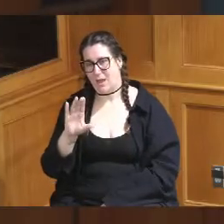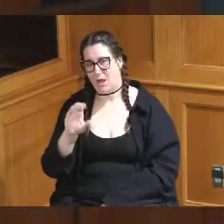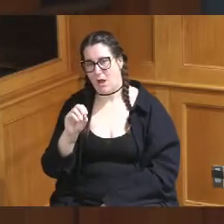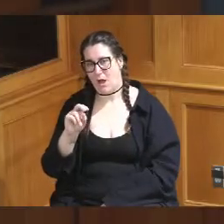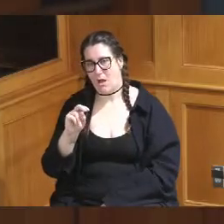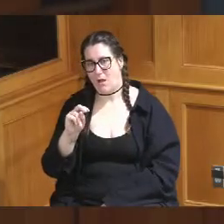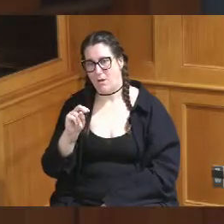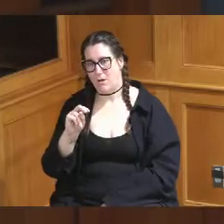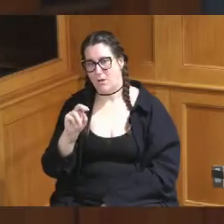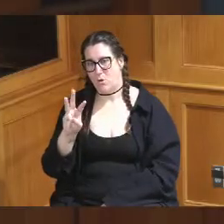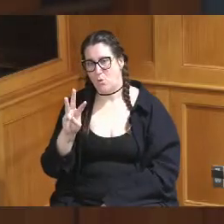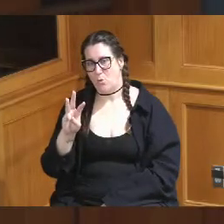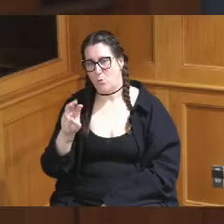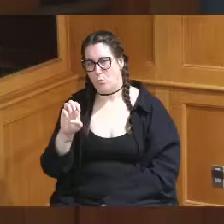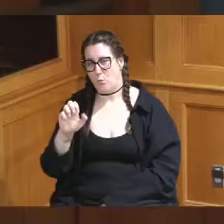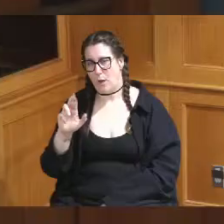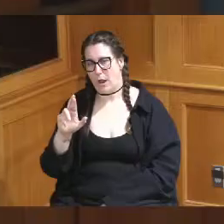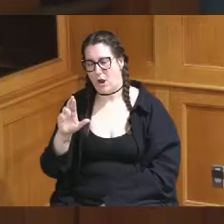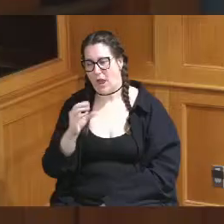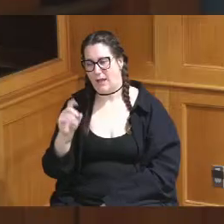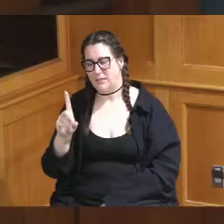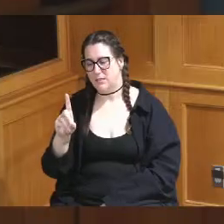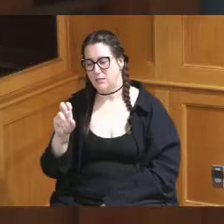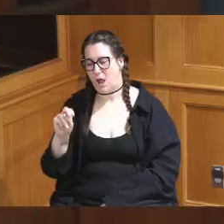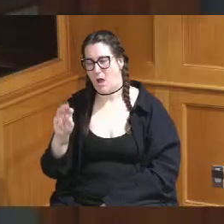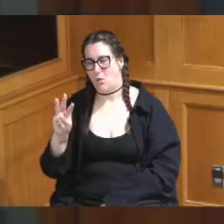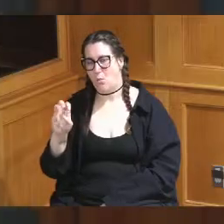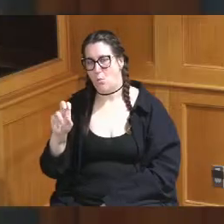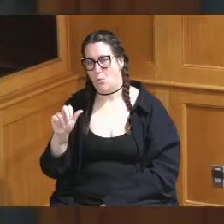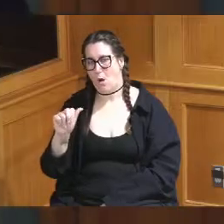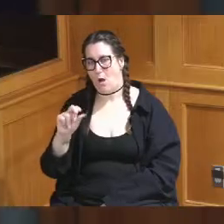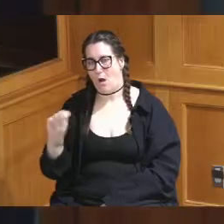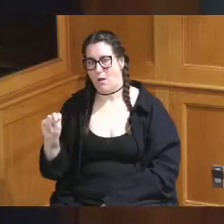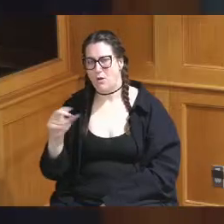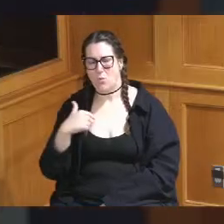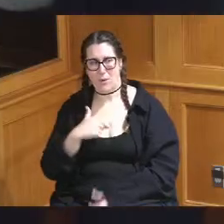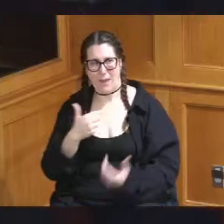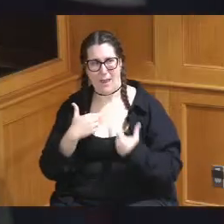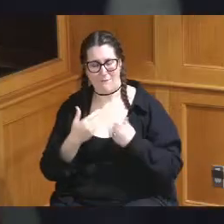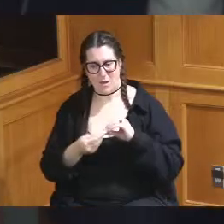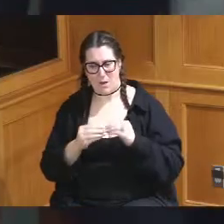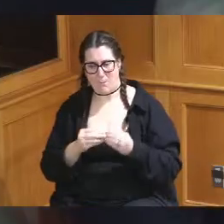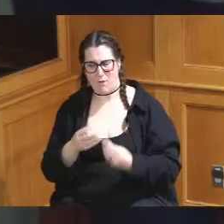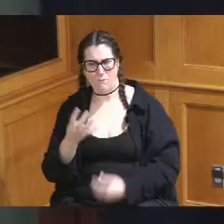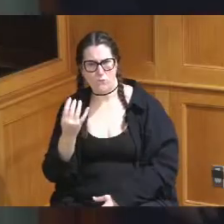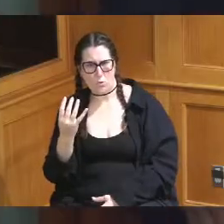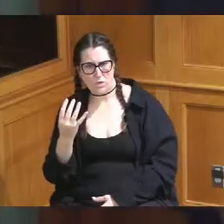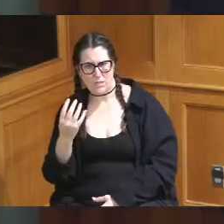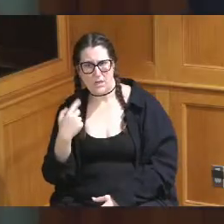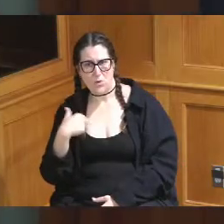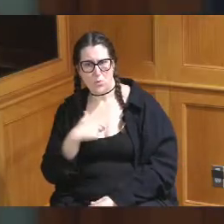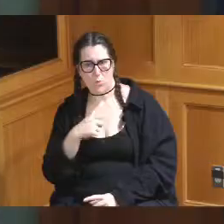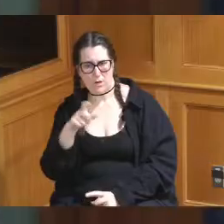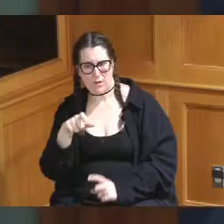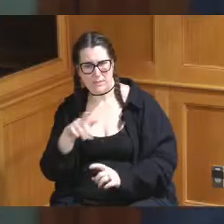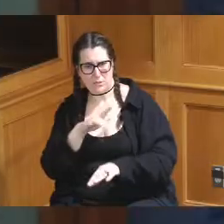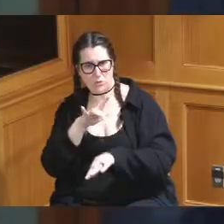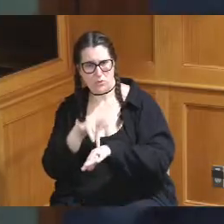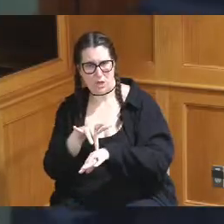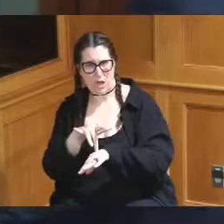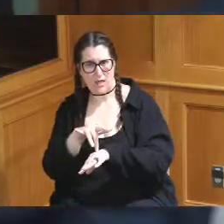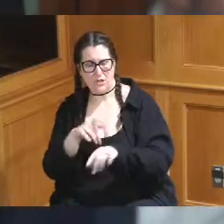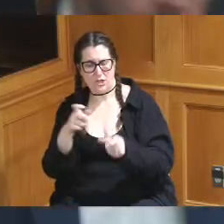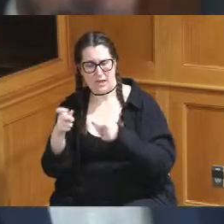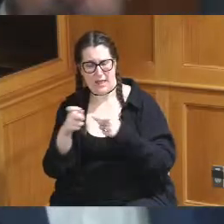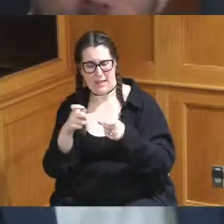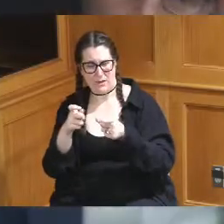Don Juan for sure, those 2 people. We do have an item on here, item number 14, when we get to it. It deals